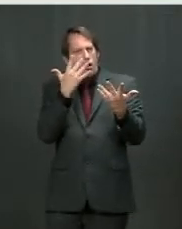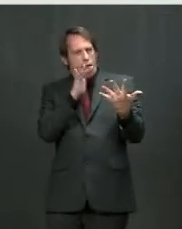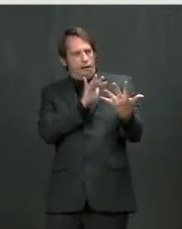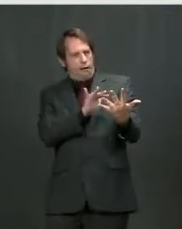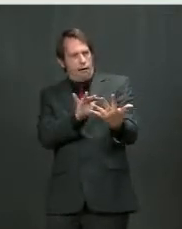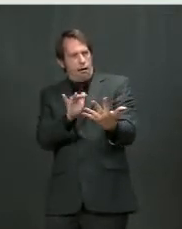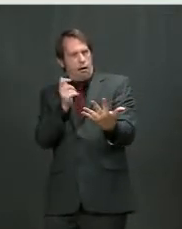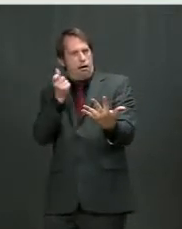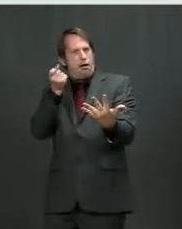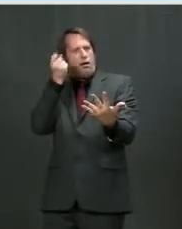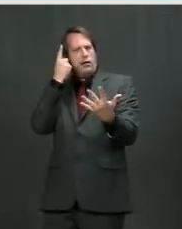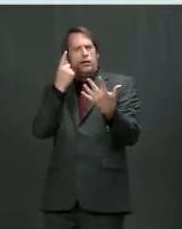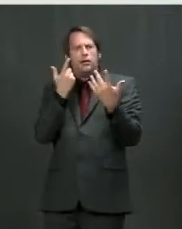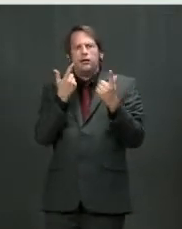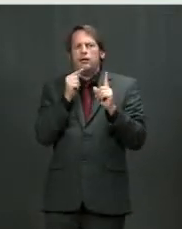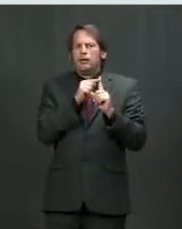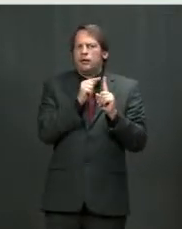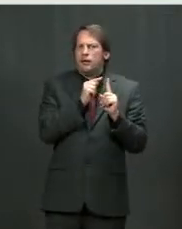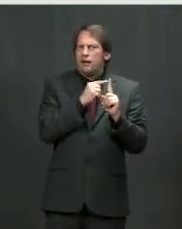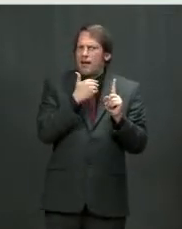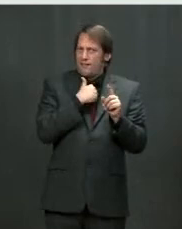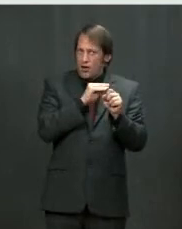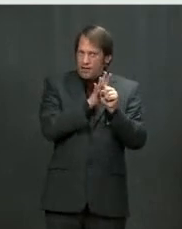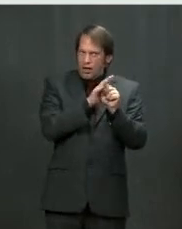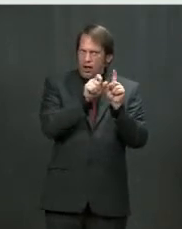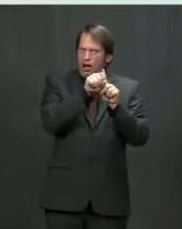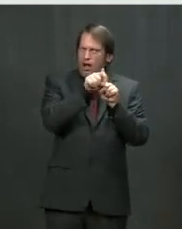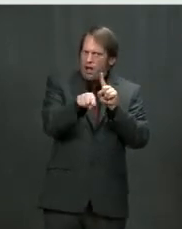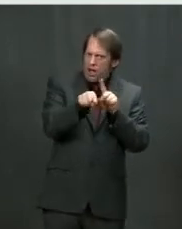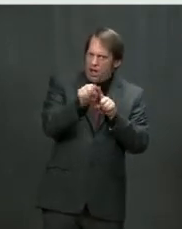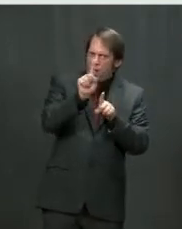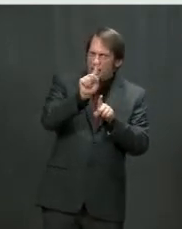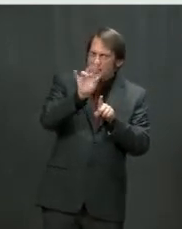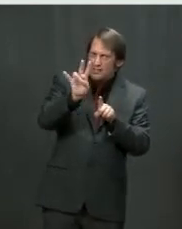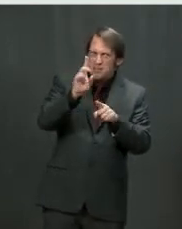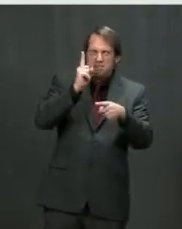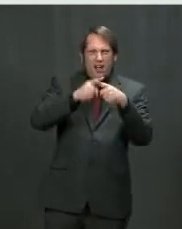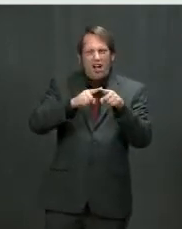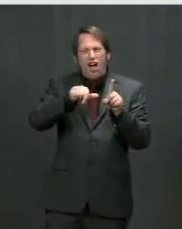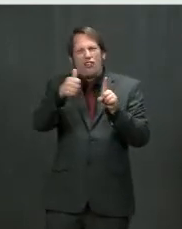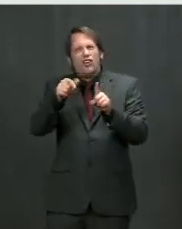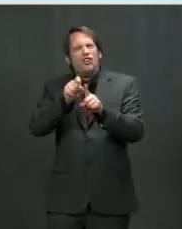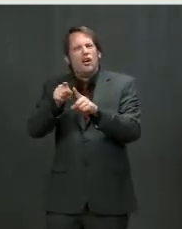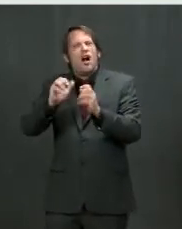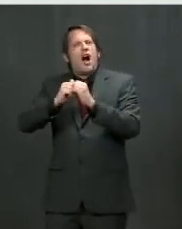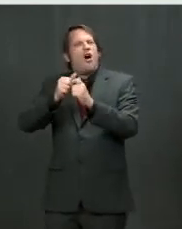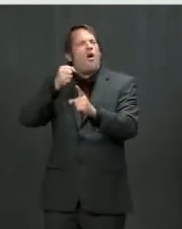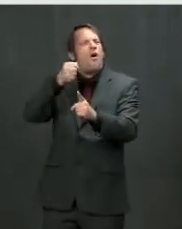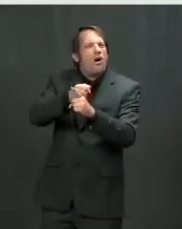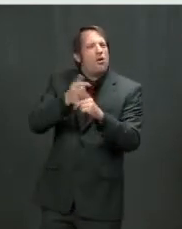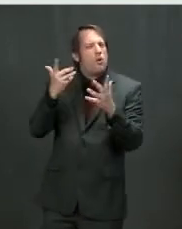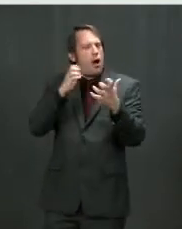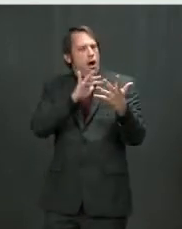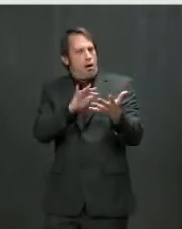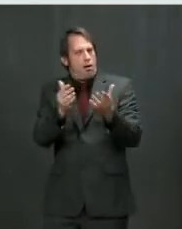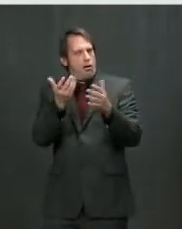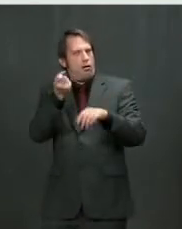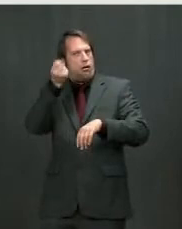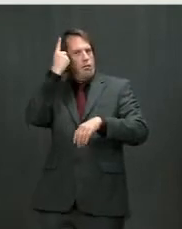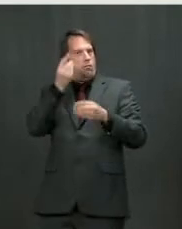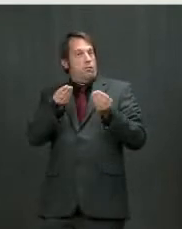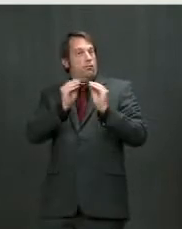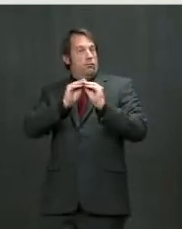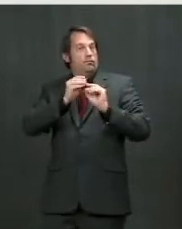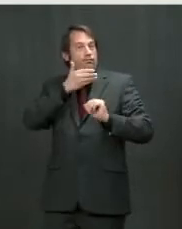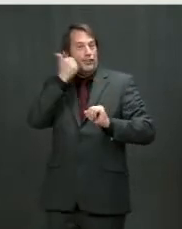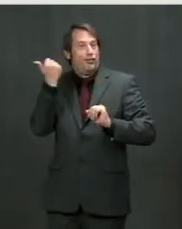and variants. And we're working with the state to try and encourage that areas that have increased amount of outbreaks that we can really